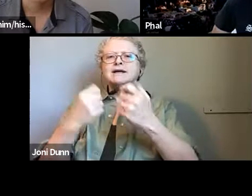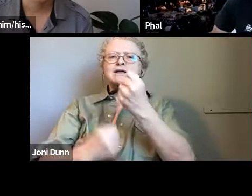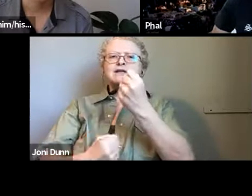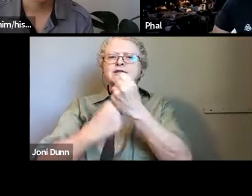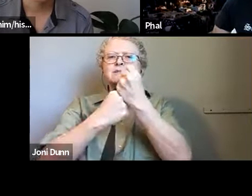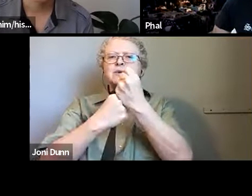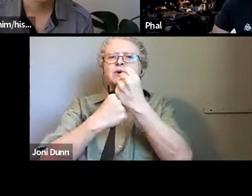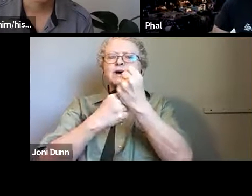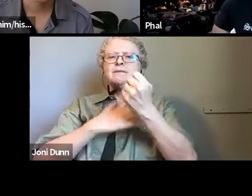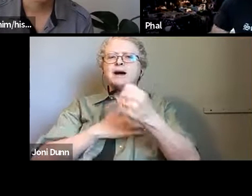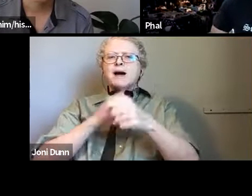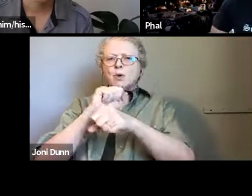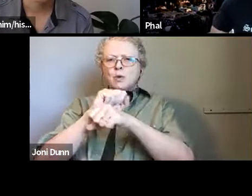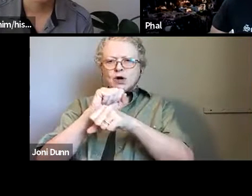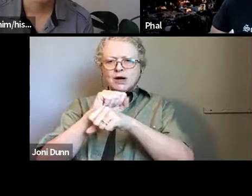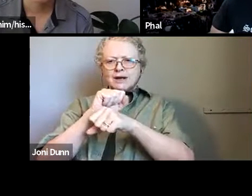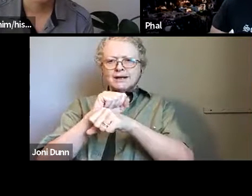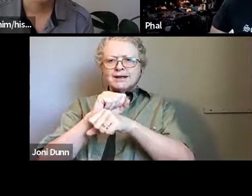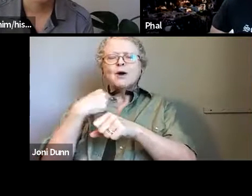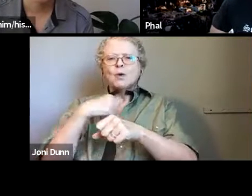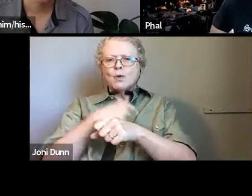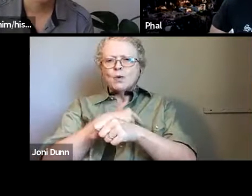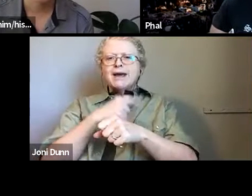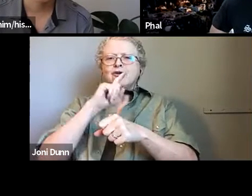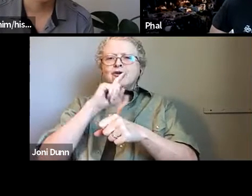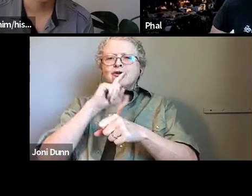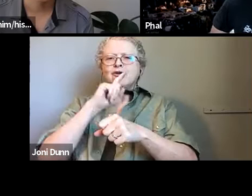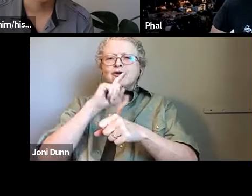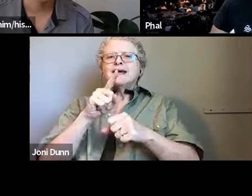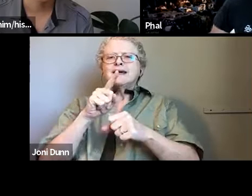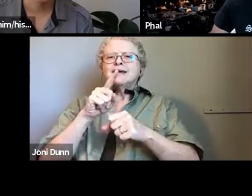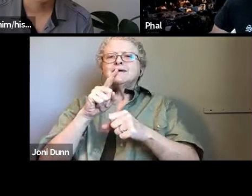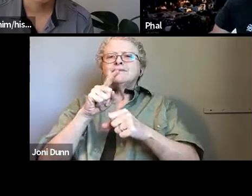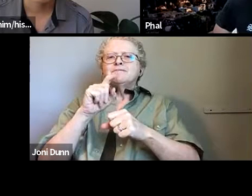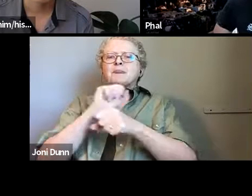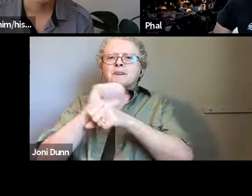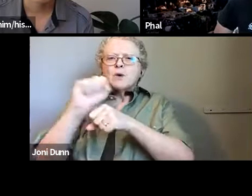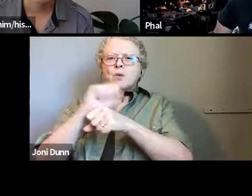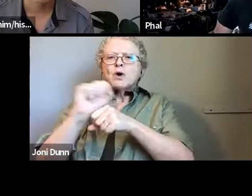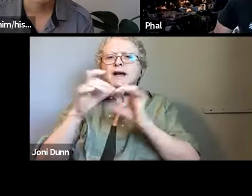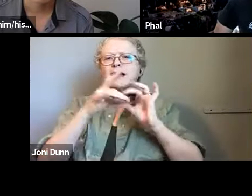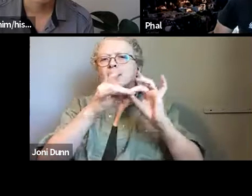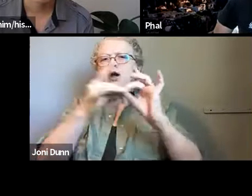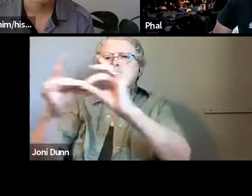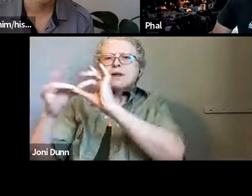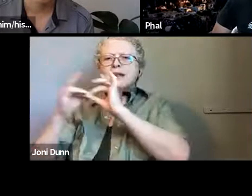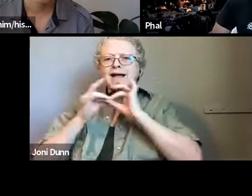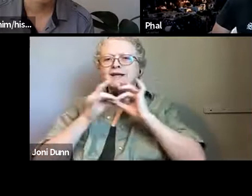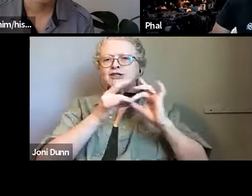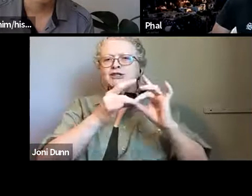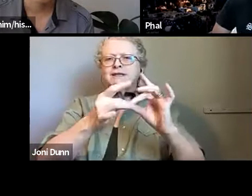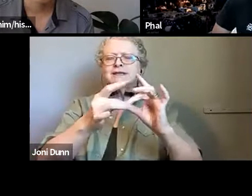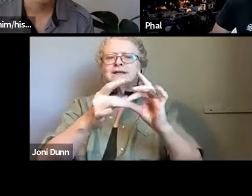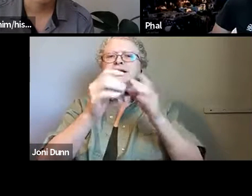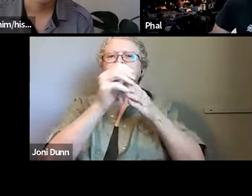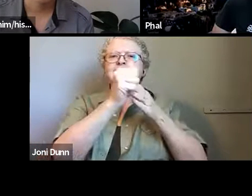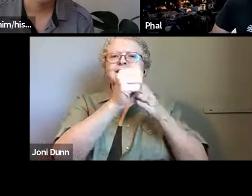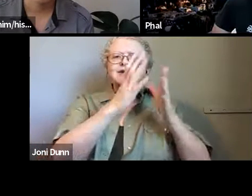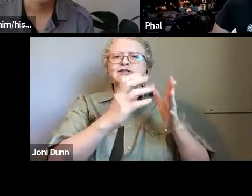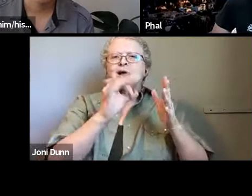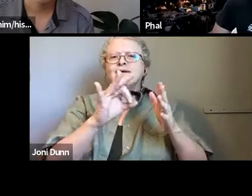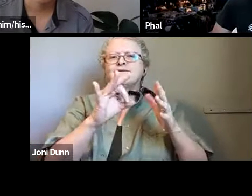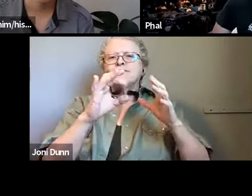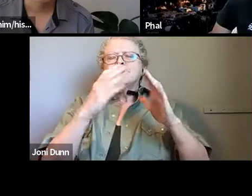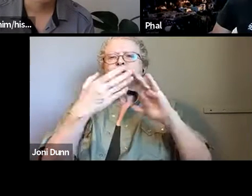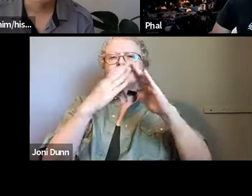Diego. So we really operate in coalition building. We partner with organizations like Pillars of the Community, who does work, a